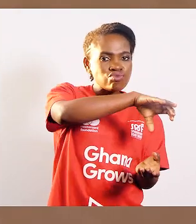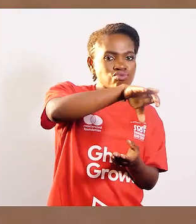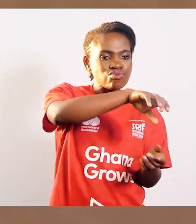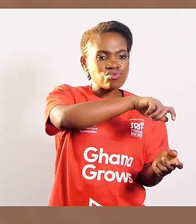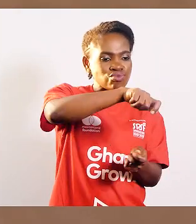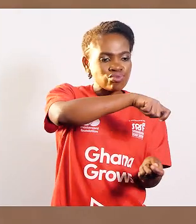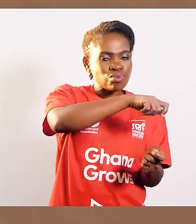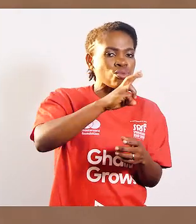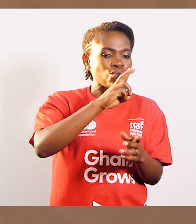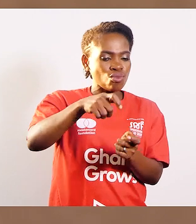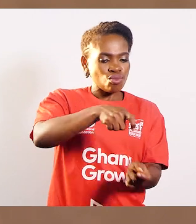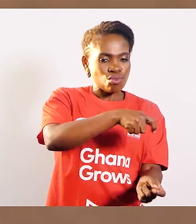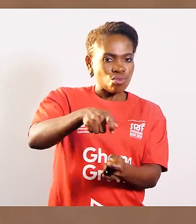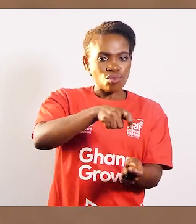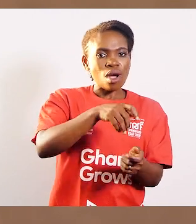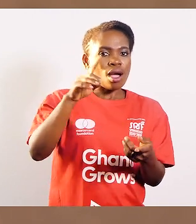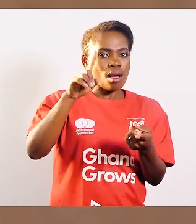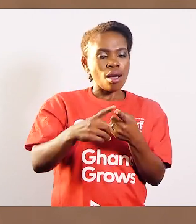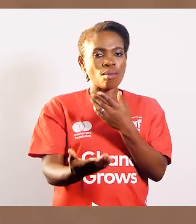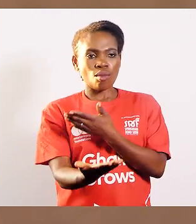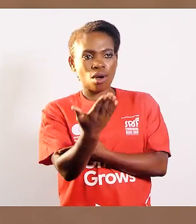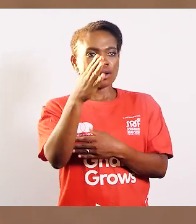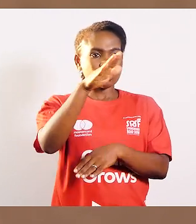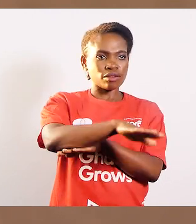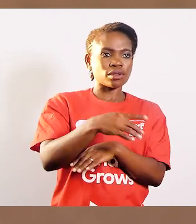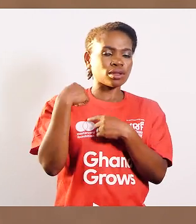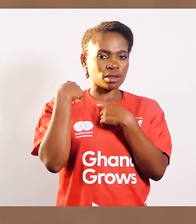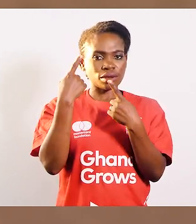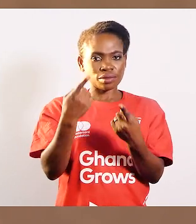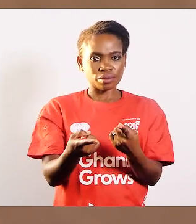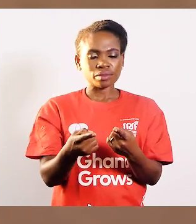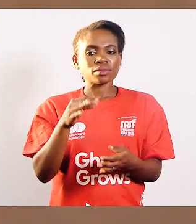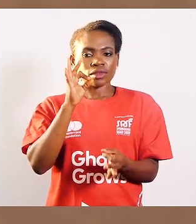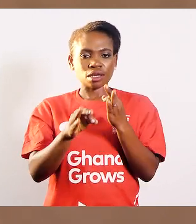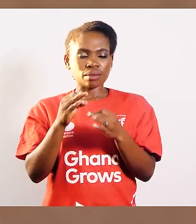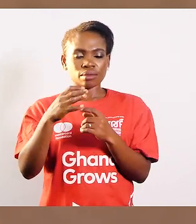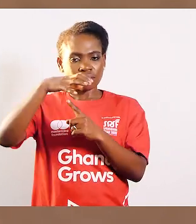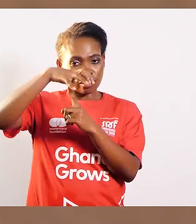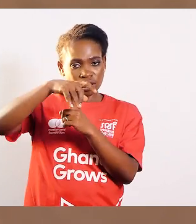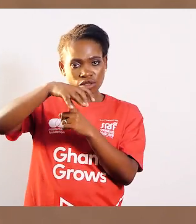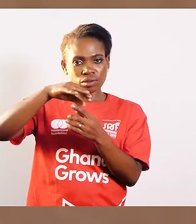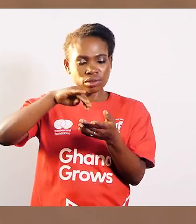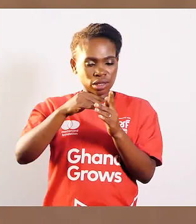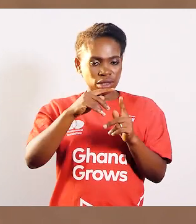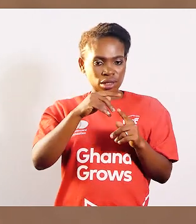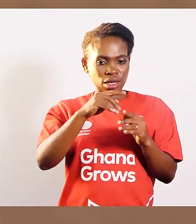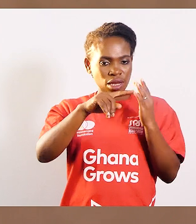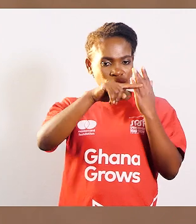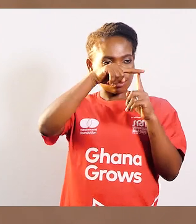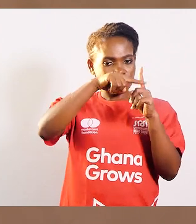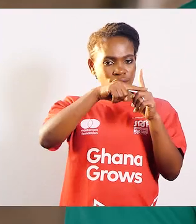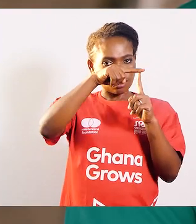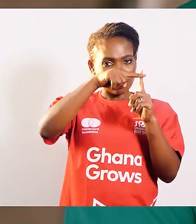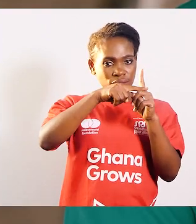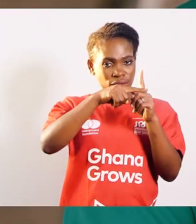is free to grow. Okay. Yes. So, but if the place is, the humidity, the moisture in the air is not that high, you'll be having a problem